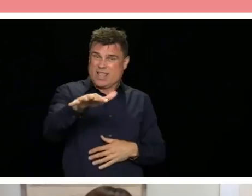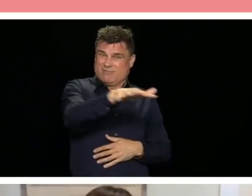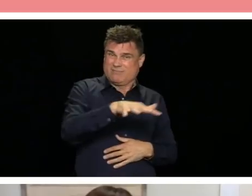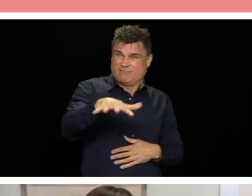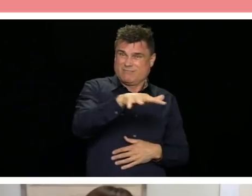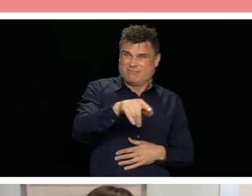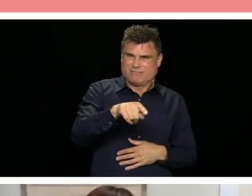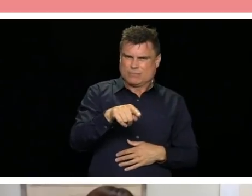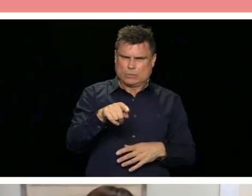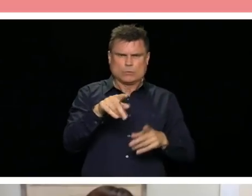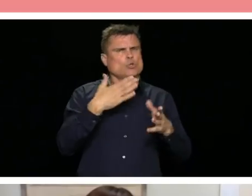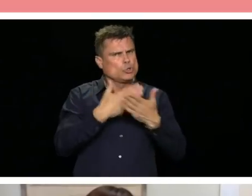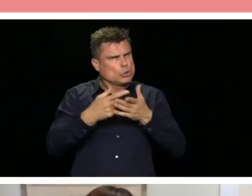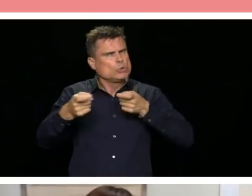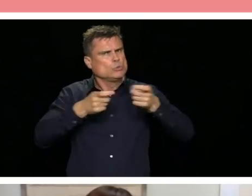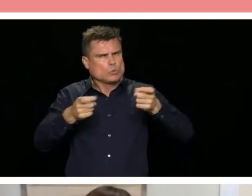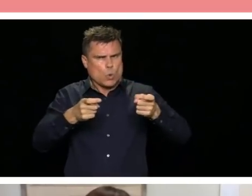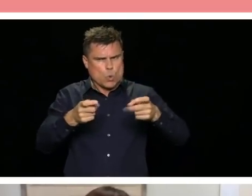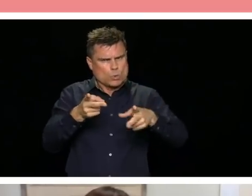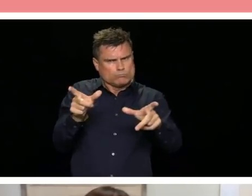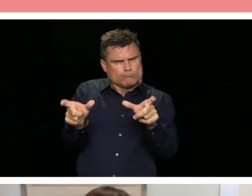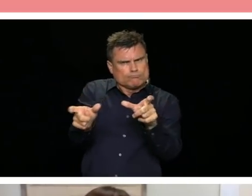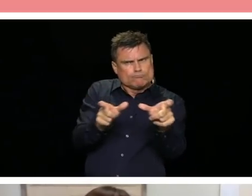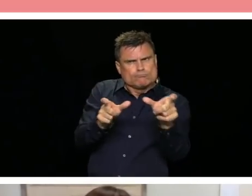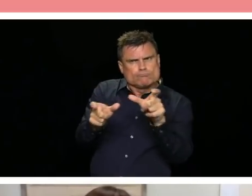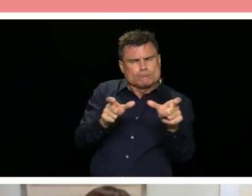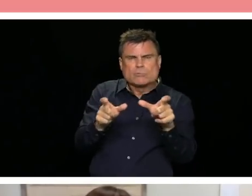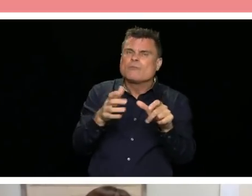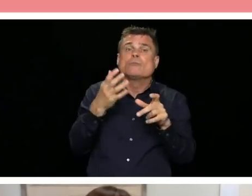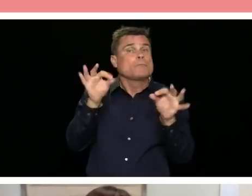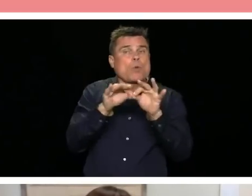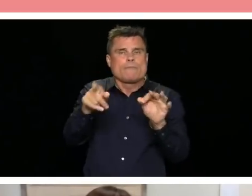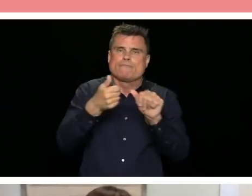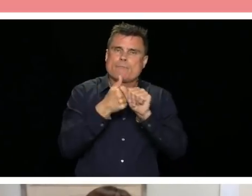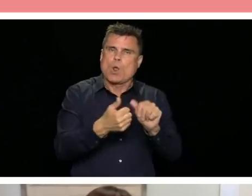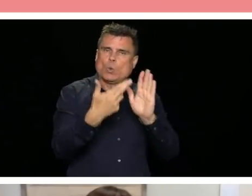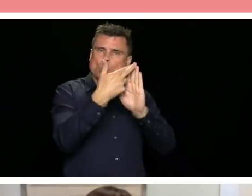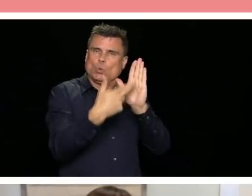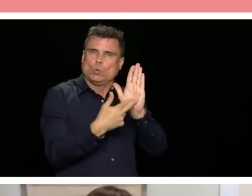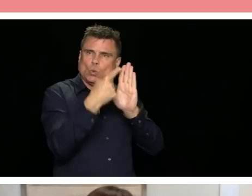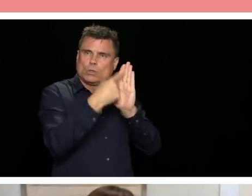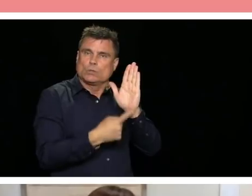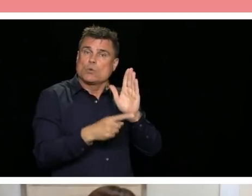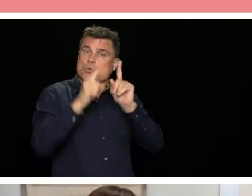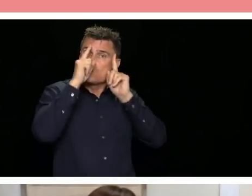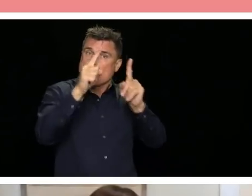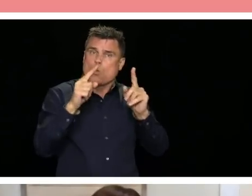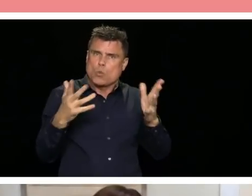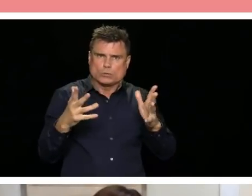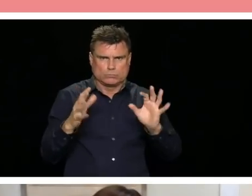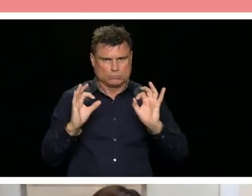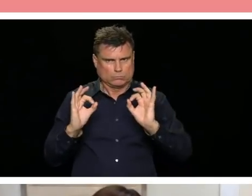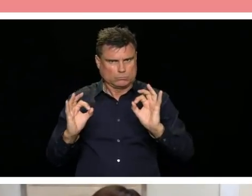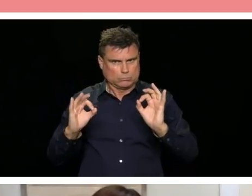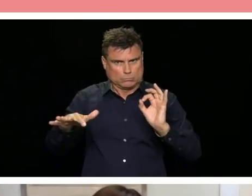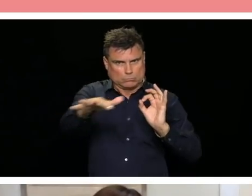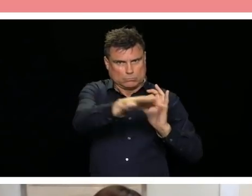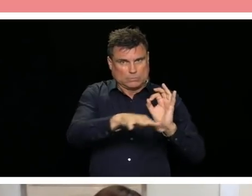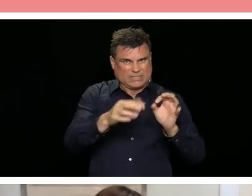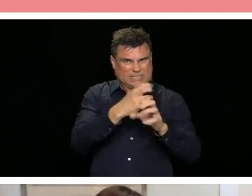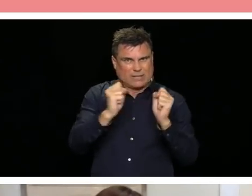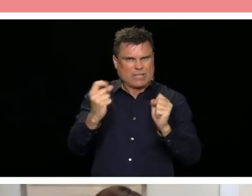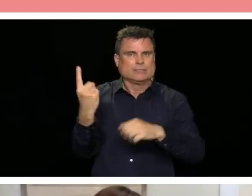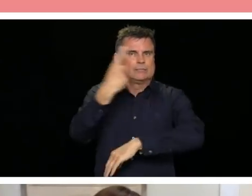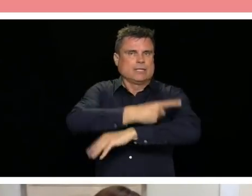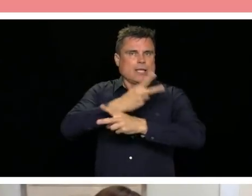place. Once we have all of those rules in place, once we have people staying home when they're sick. Once we have